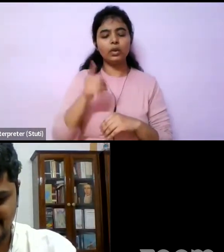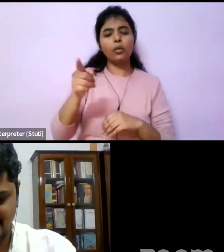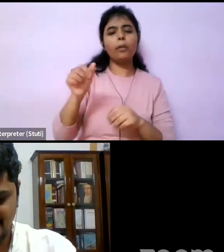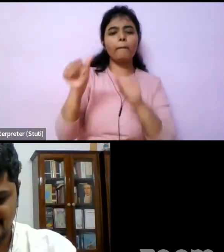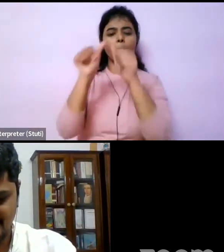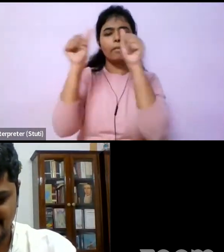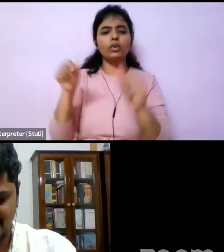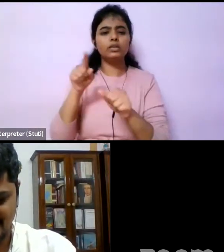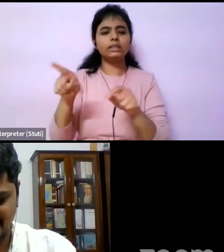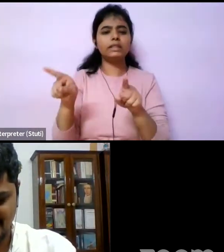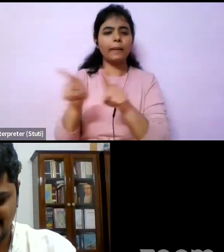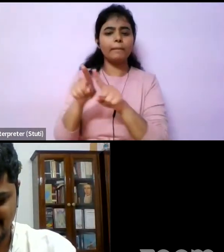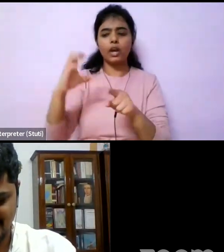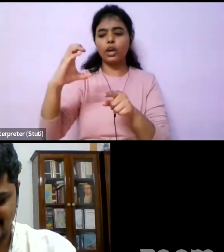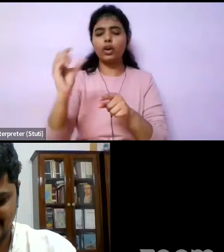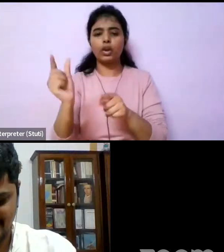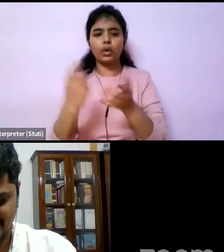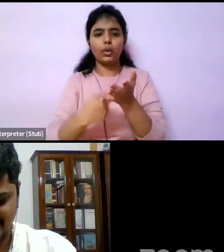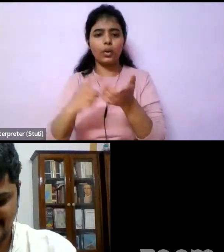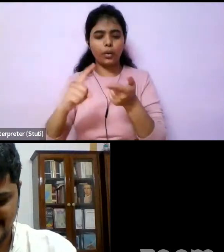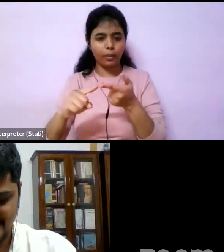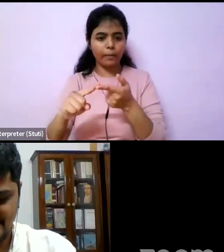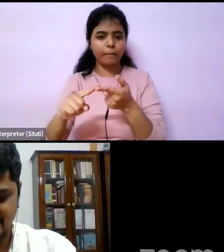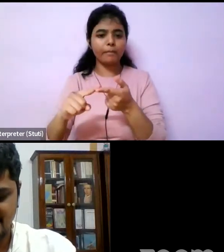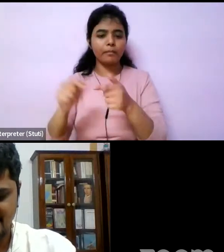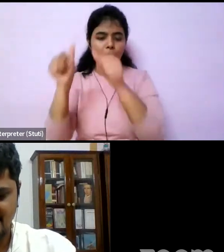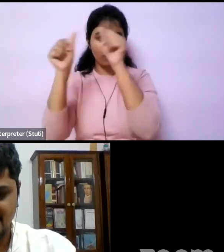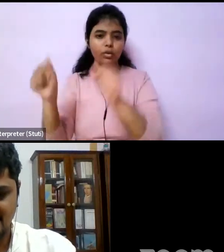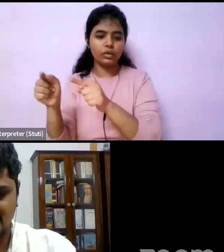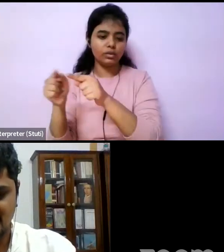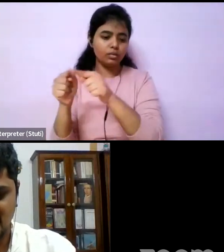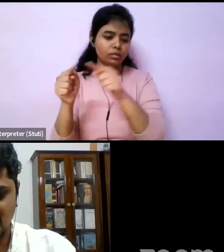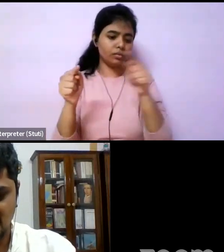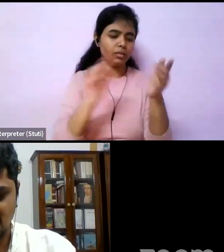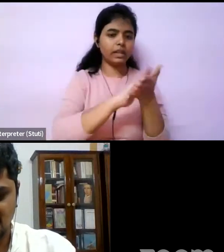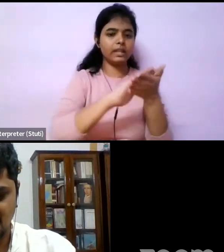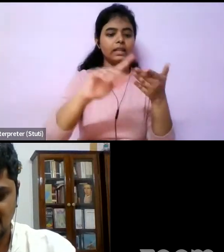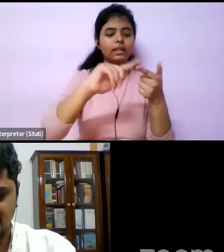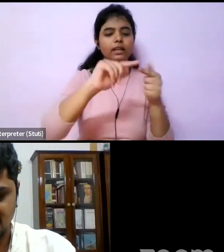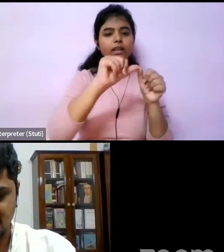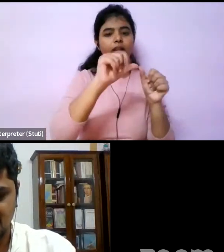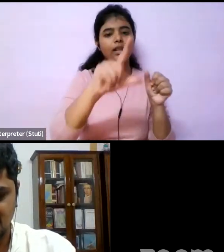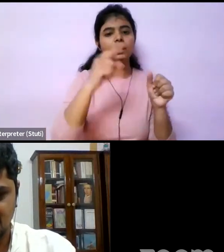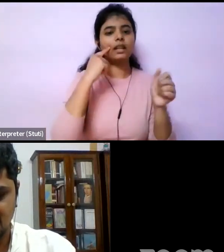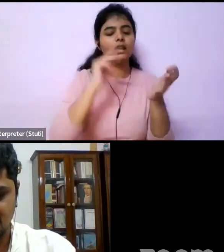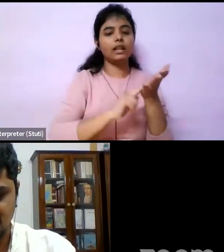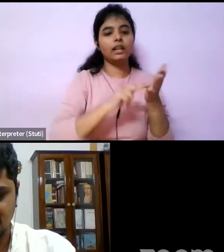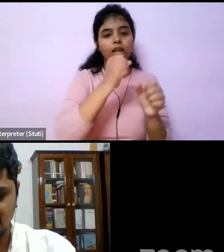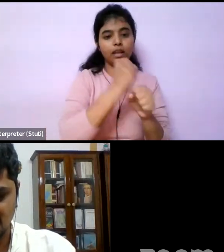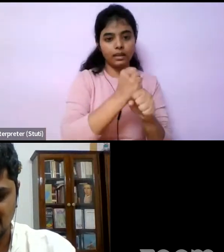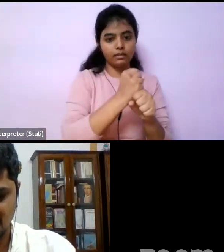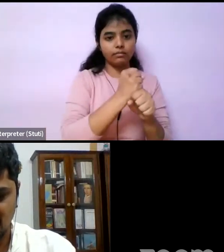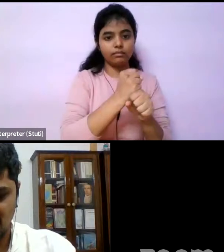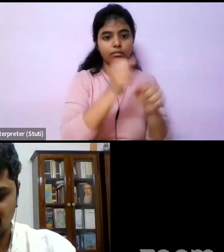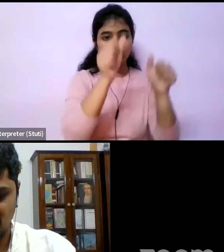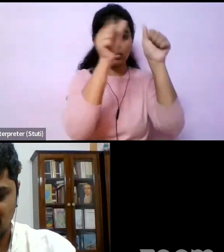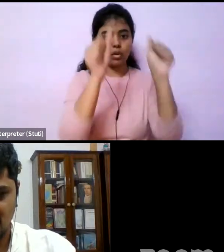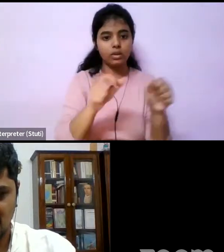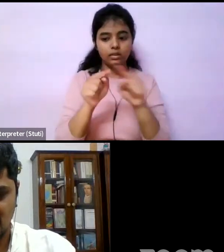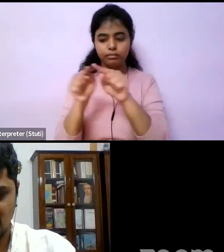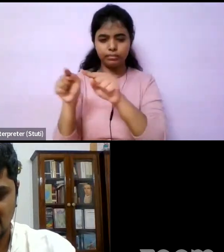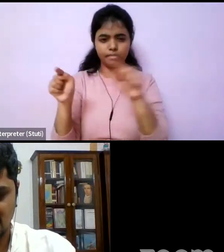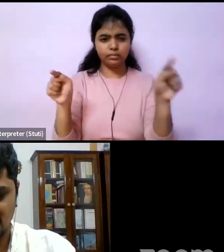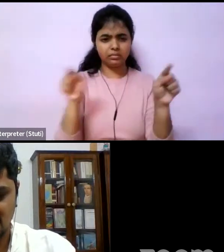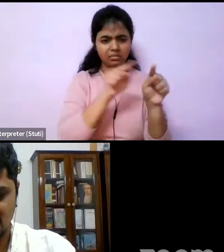the healing model in Vasishta's Memoir. Do you think this is an individual challenge to ableist